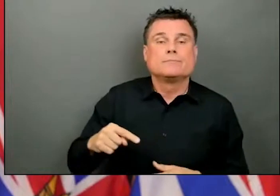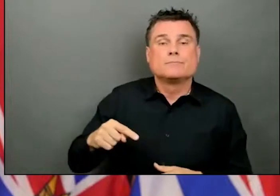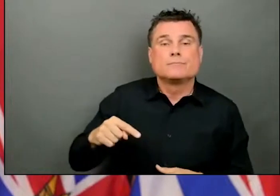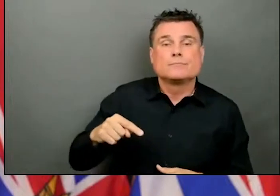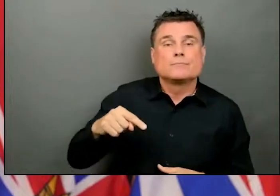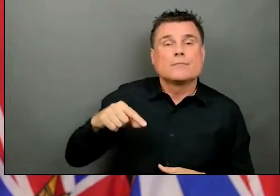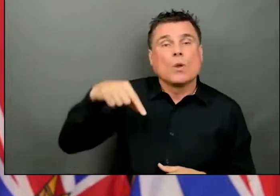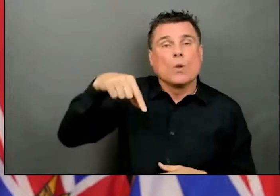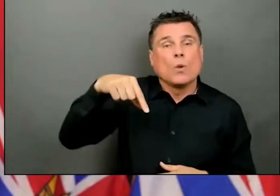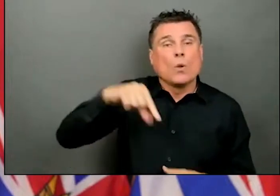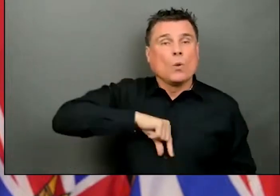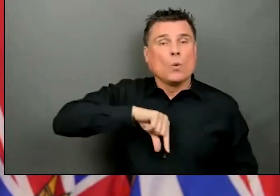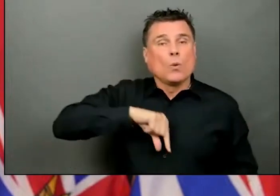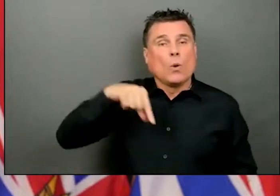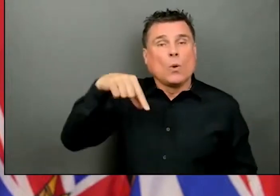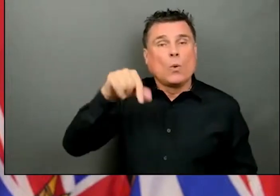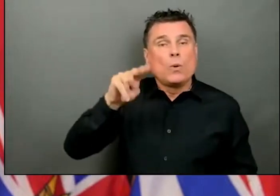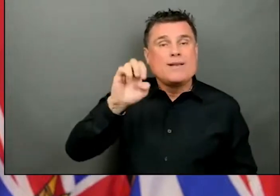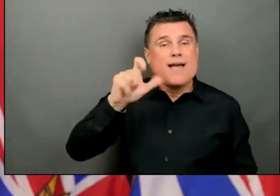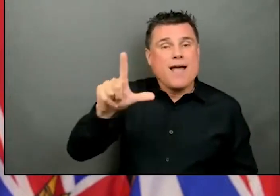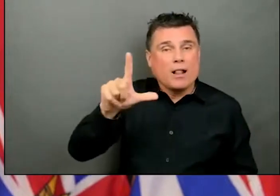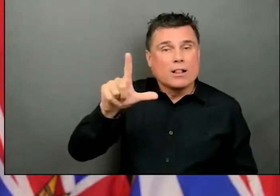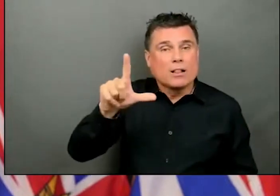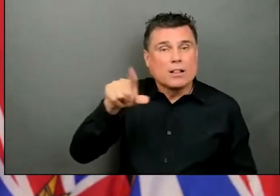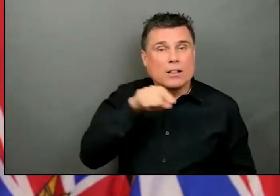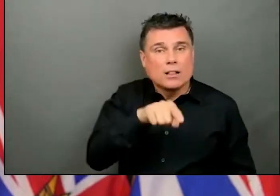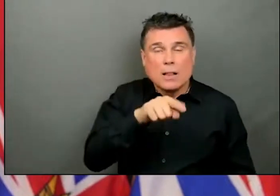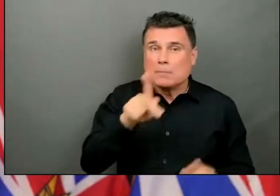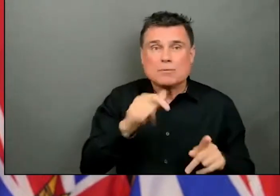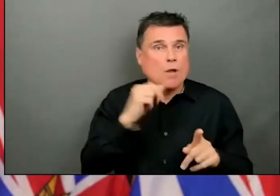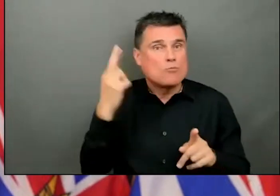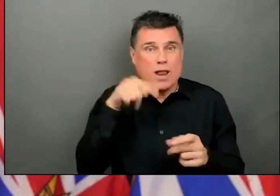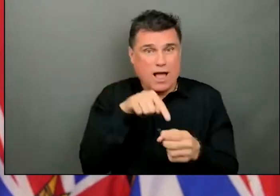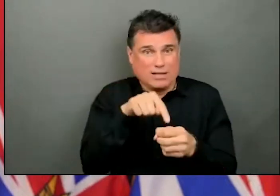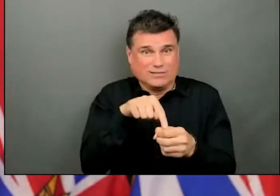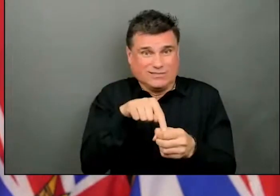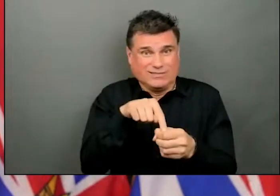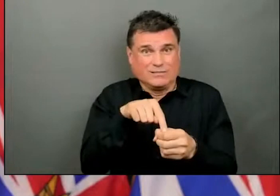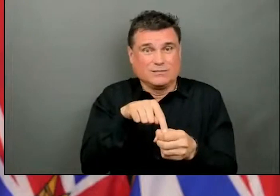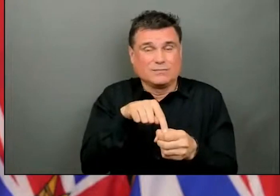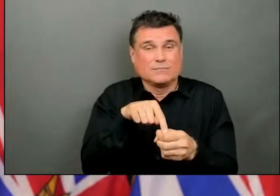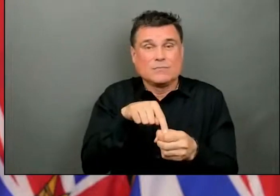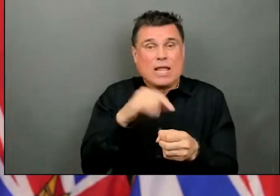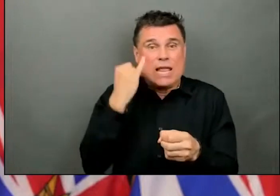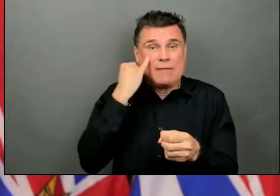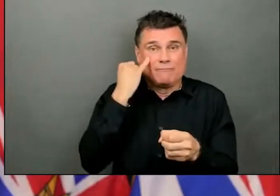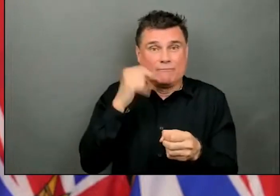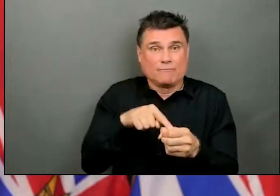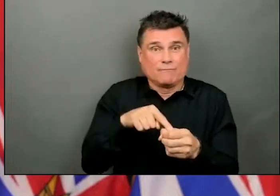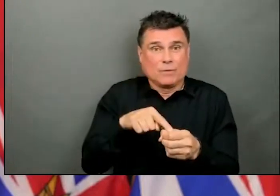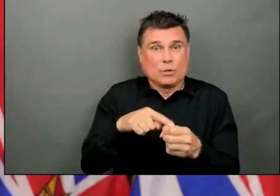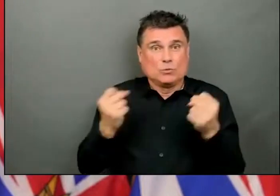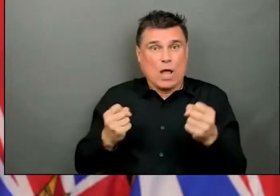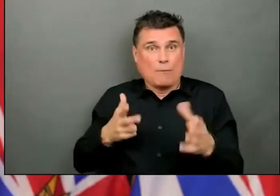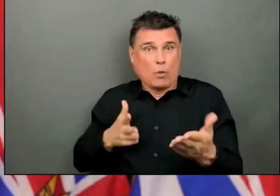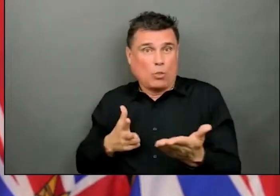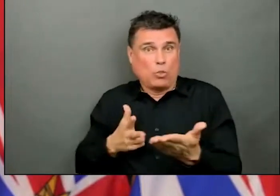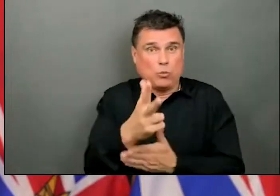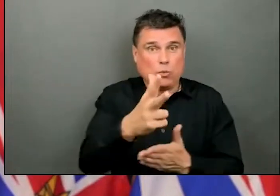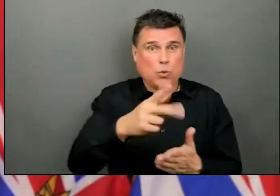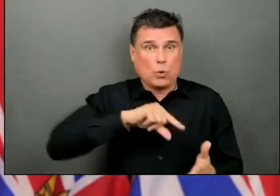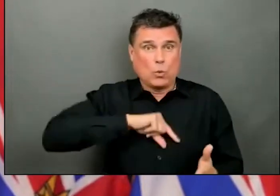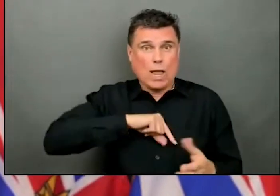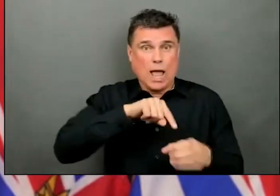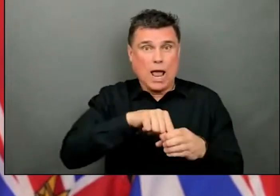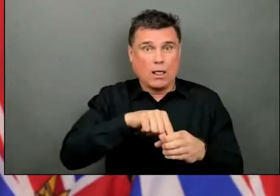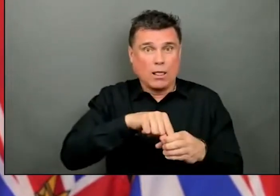representatives are not going to be heavy-handed with this. They have no intention. They don't want to do this. This is for those that are